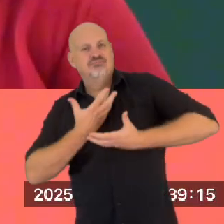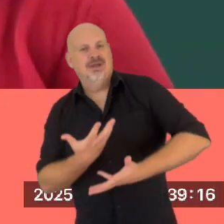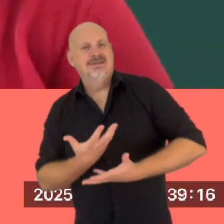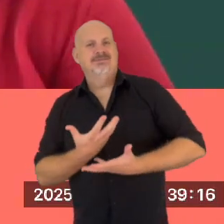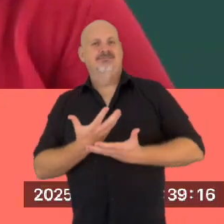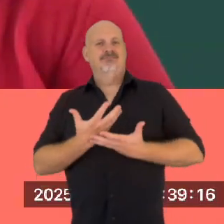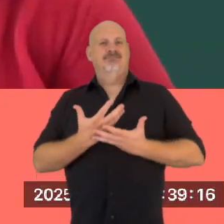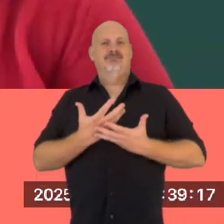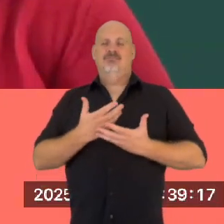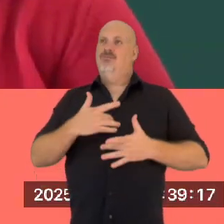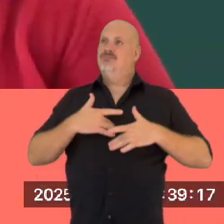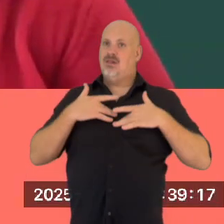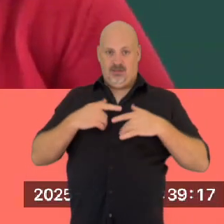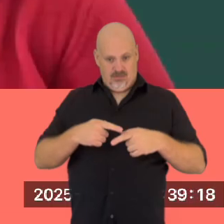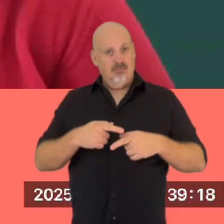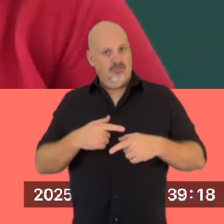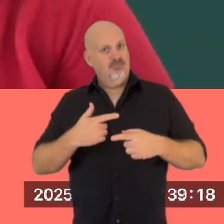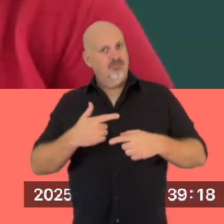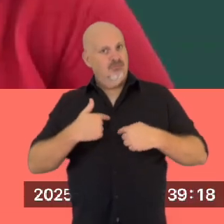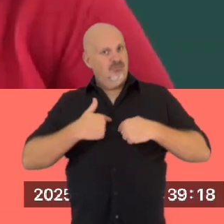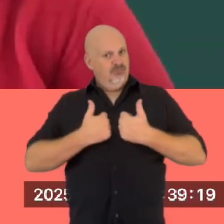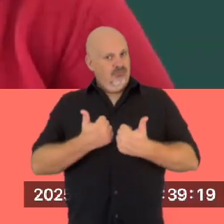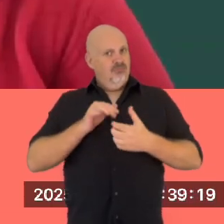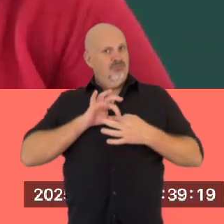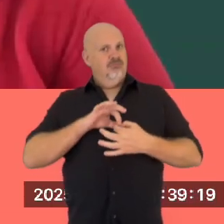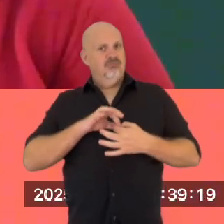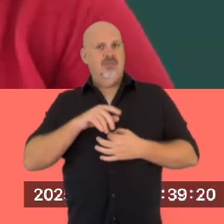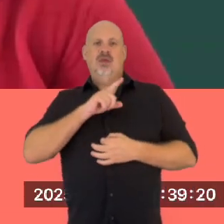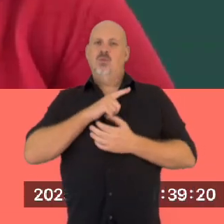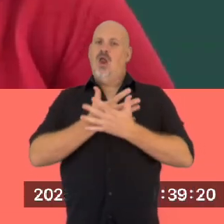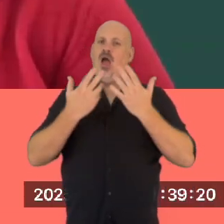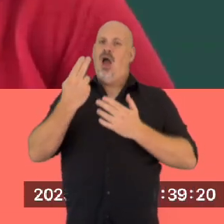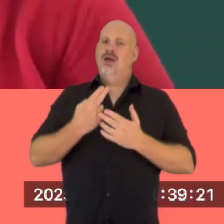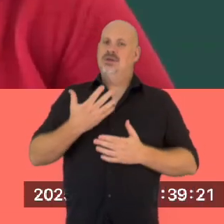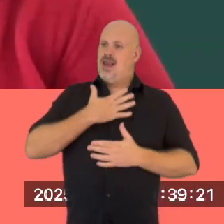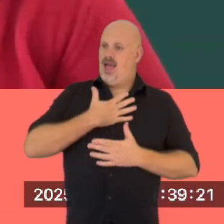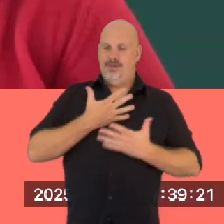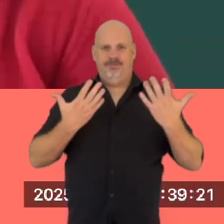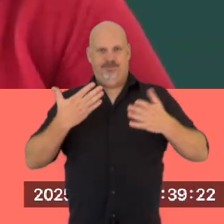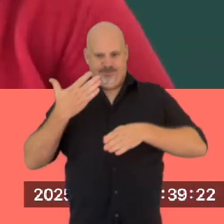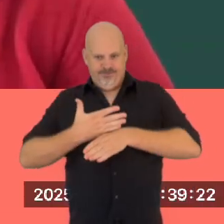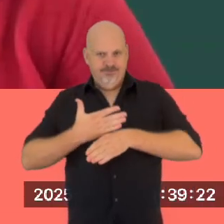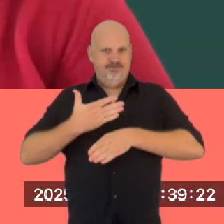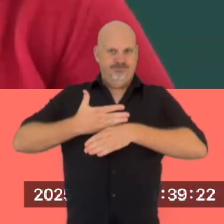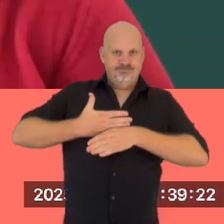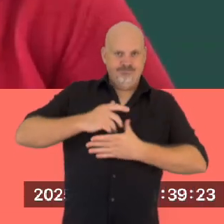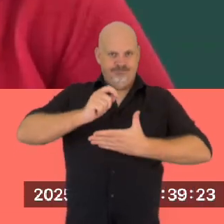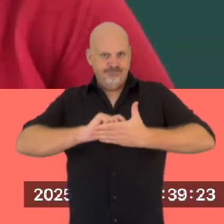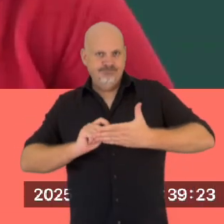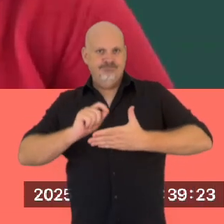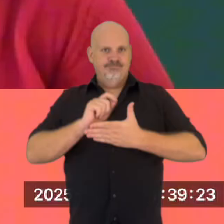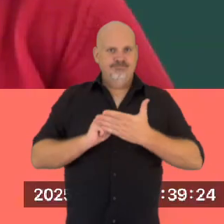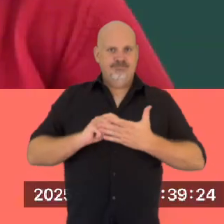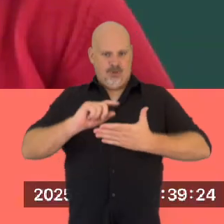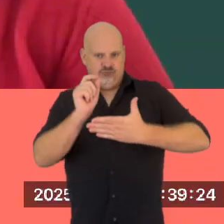from an artistic and expressive perspective, what works for you. That's why I guess artists and humans like